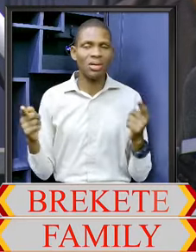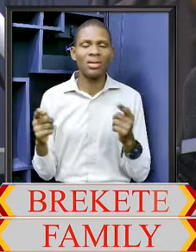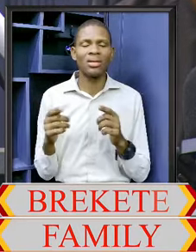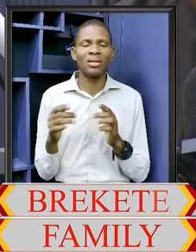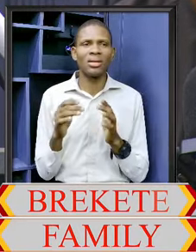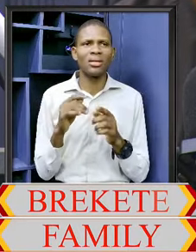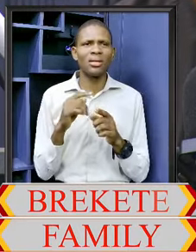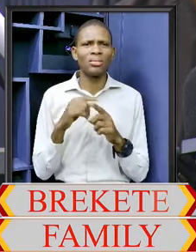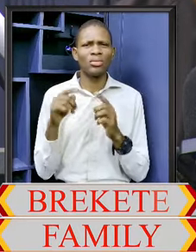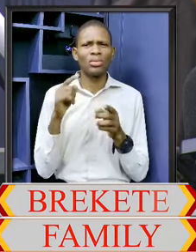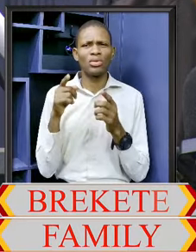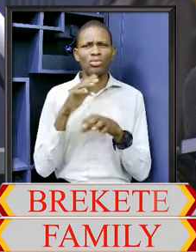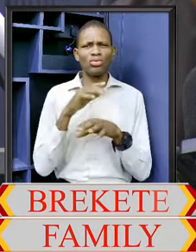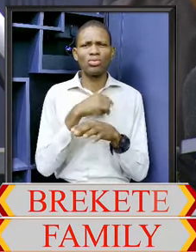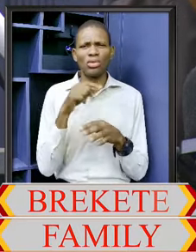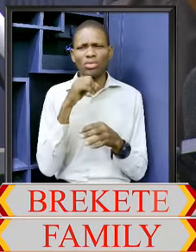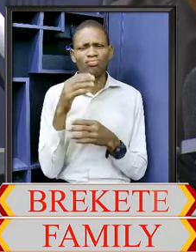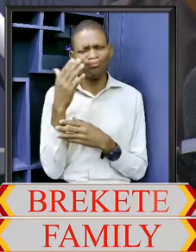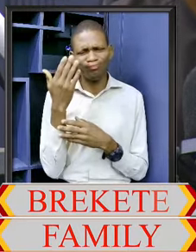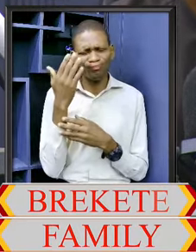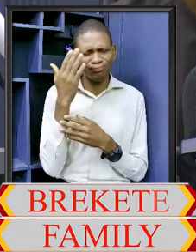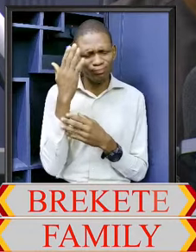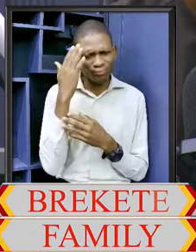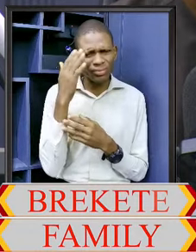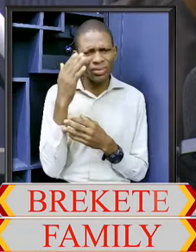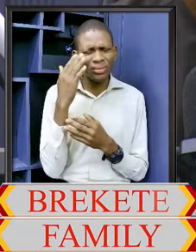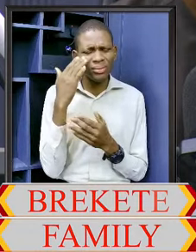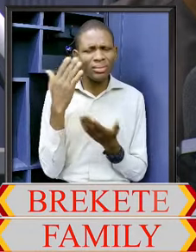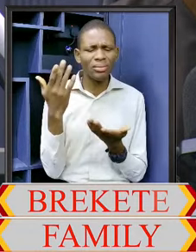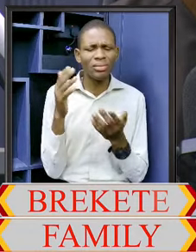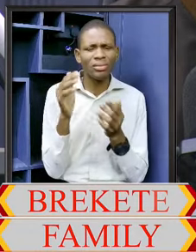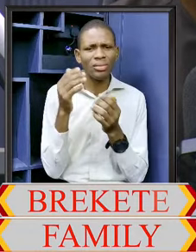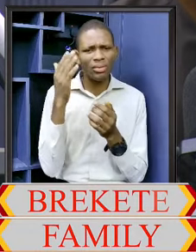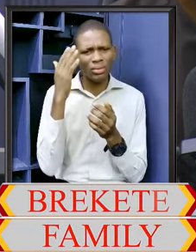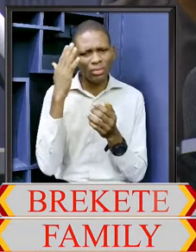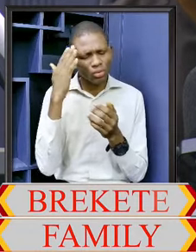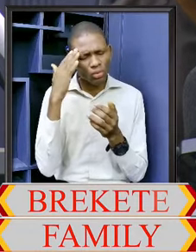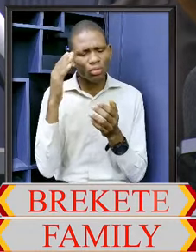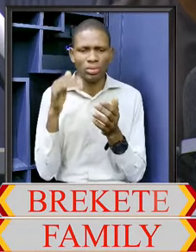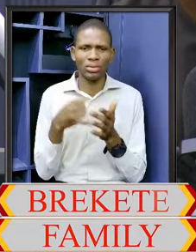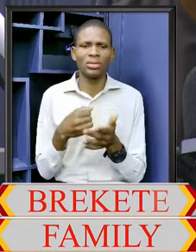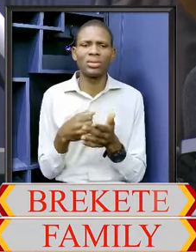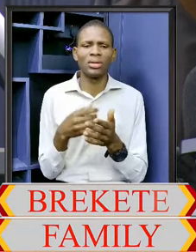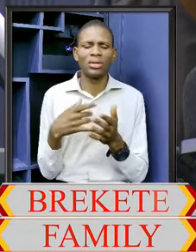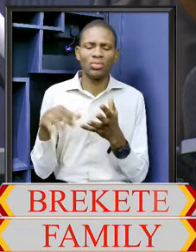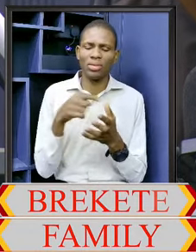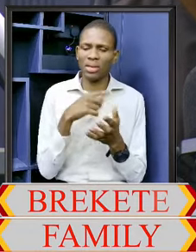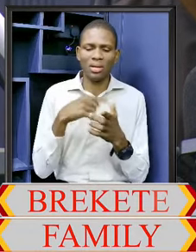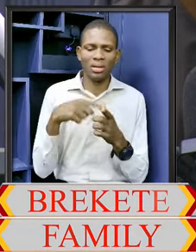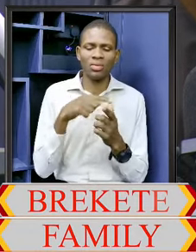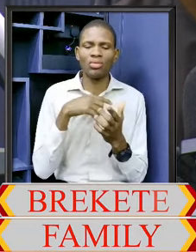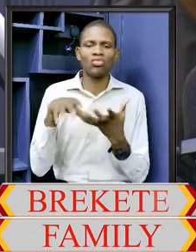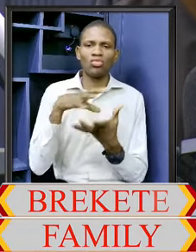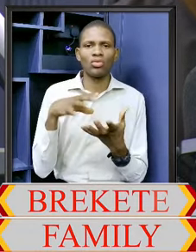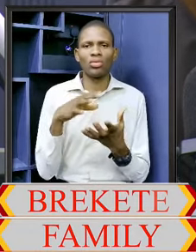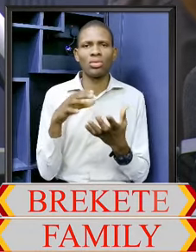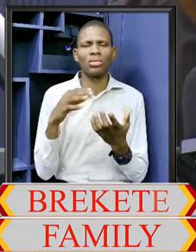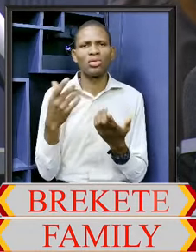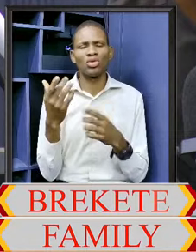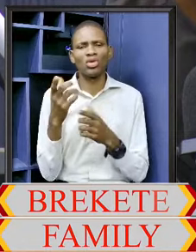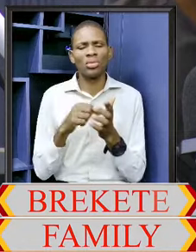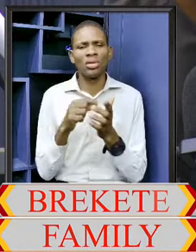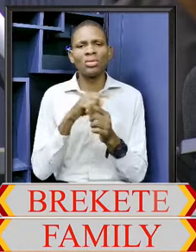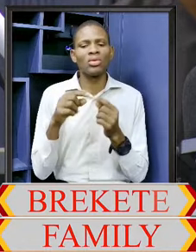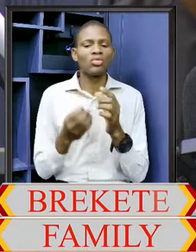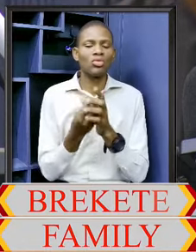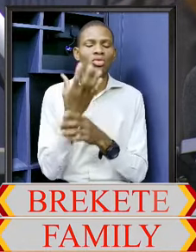very familiar because we don't they used to and they confuse us. Mm-hmm. When we they grow up, many times when our parents